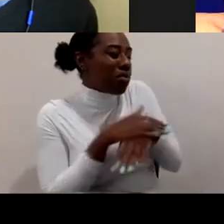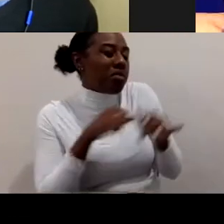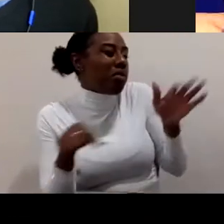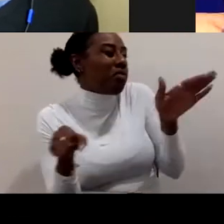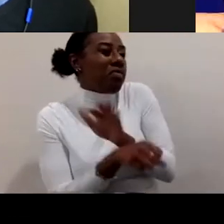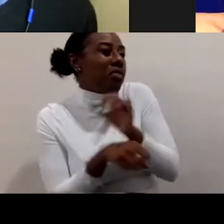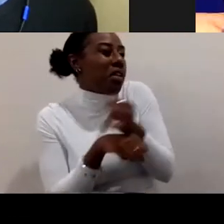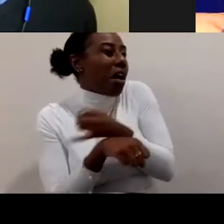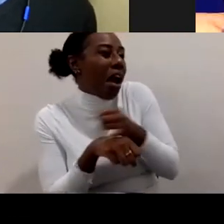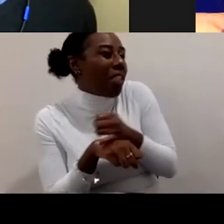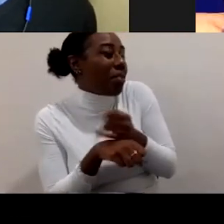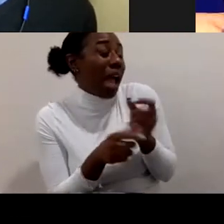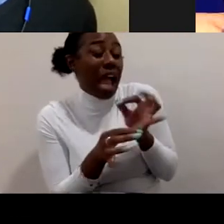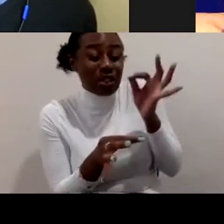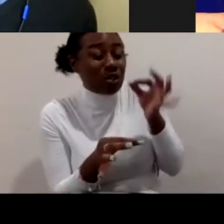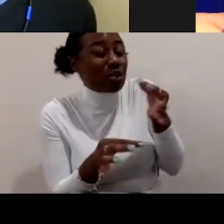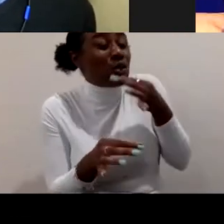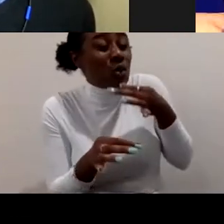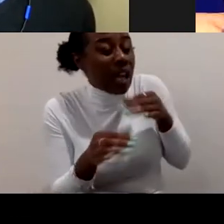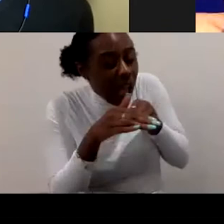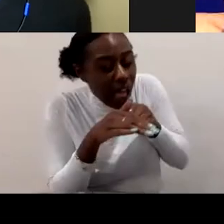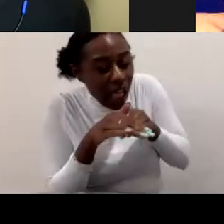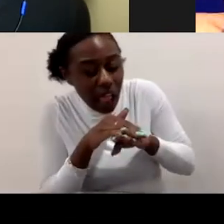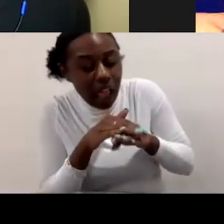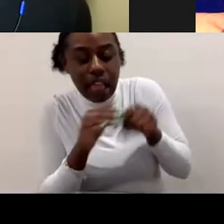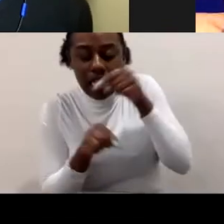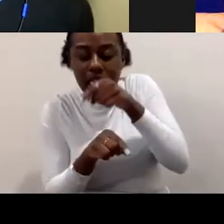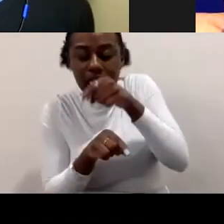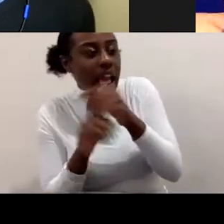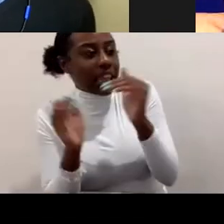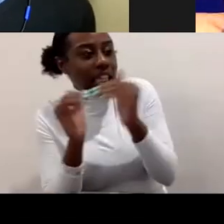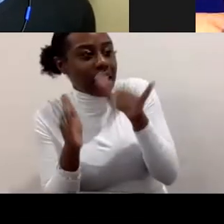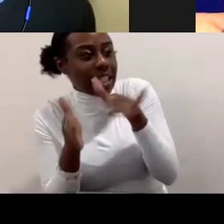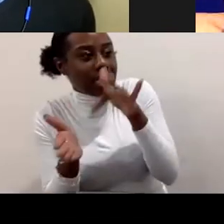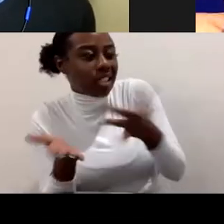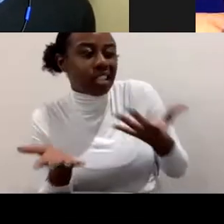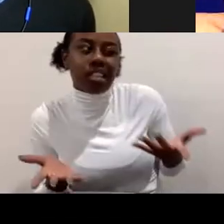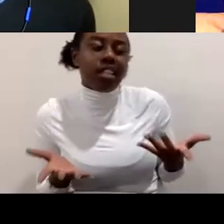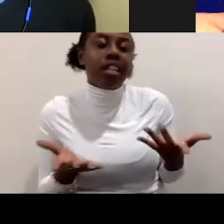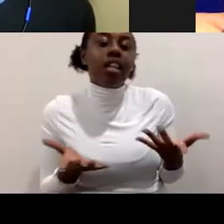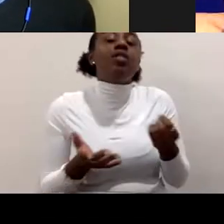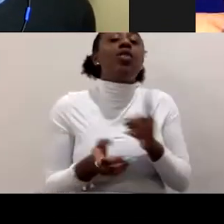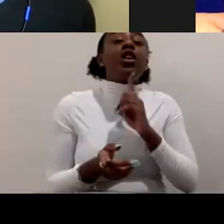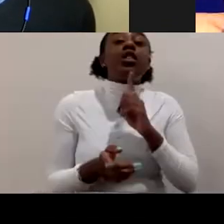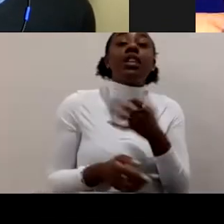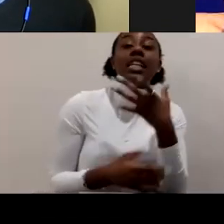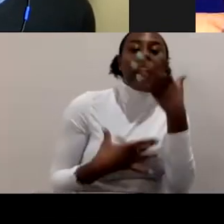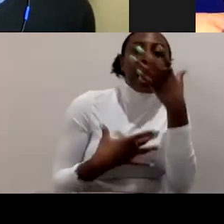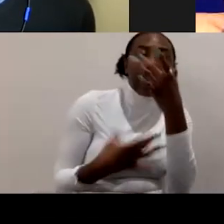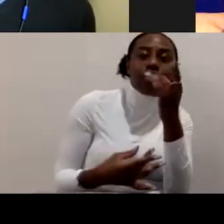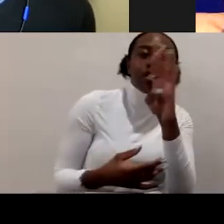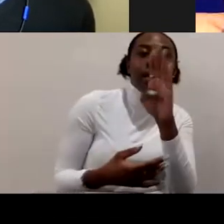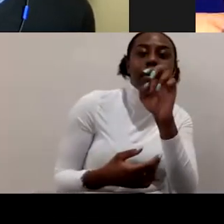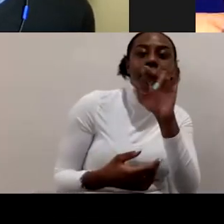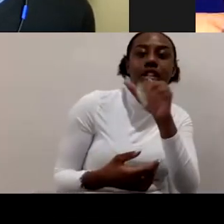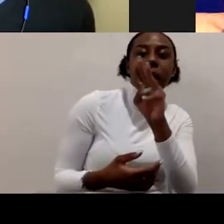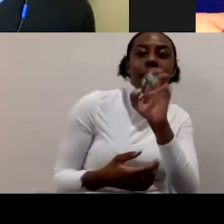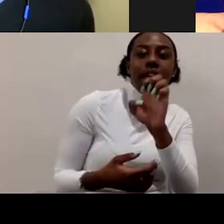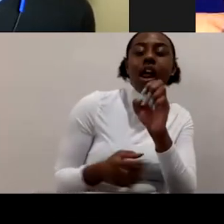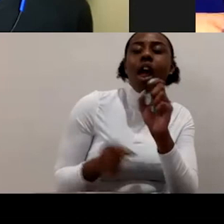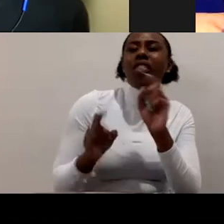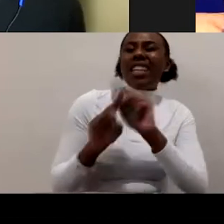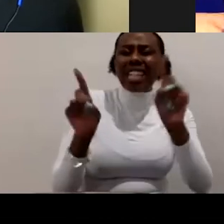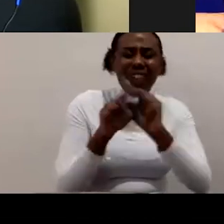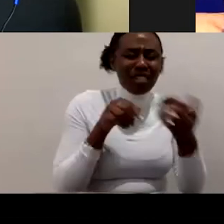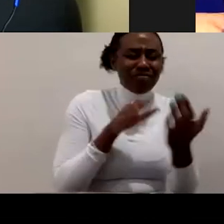intimidation, exactly, Benjamin. So it's really interesting how all of this in its different forms is still very much alive in the